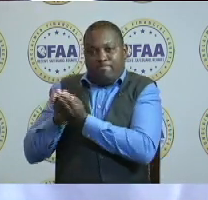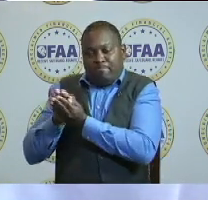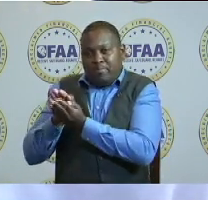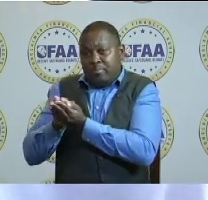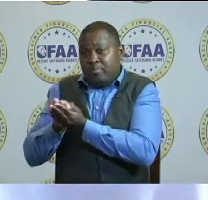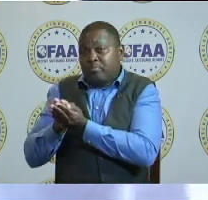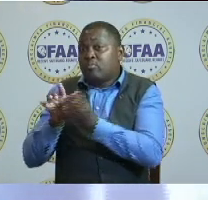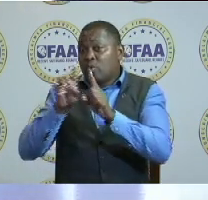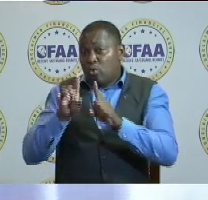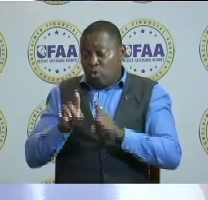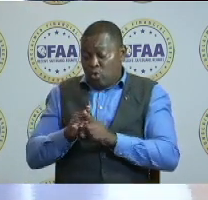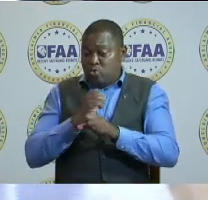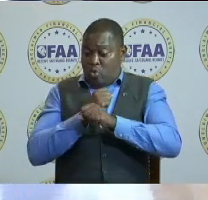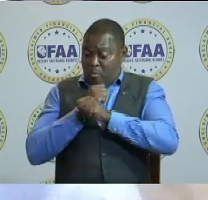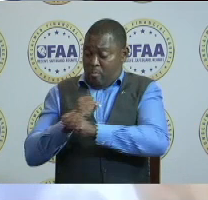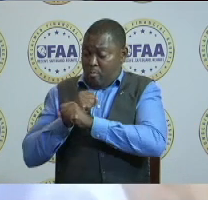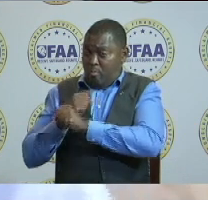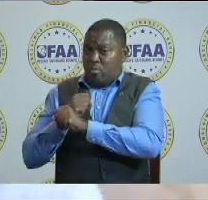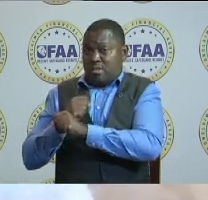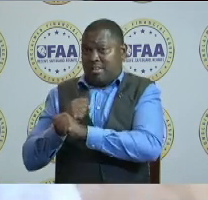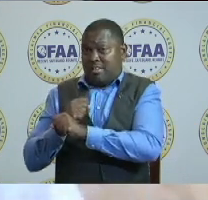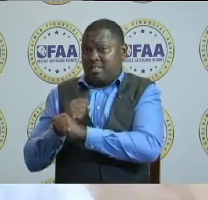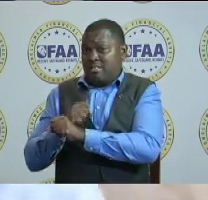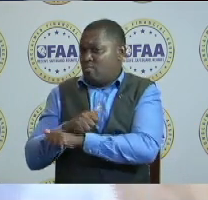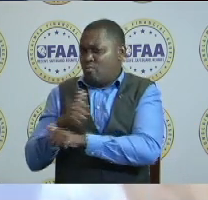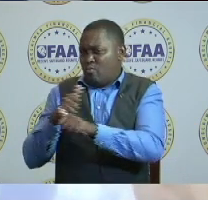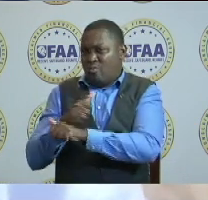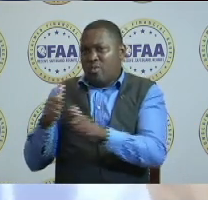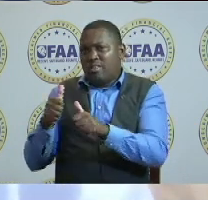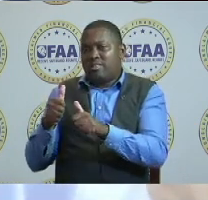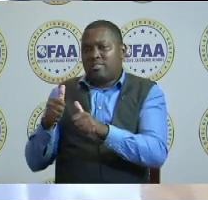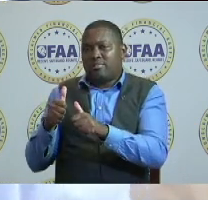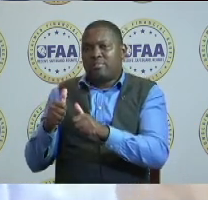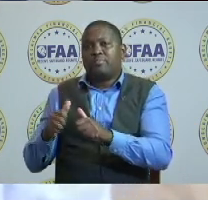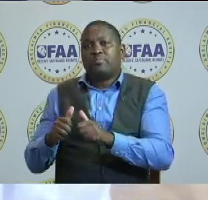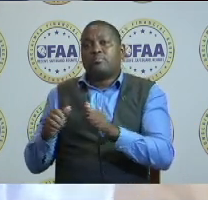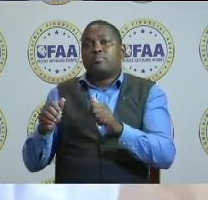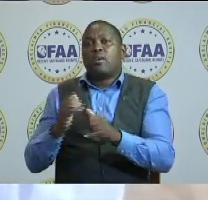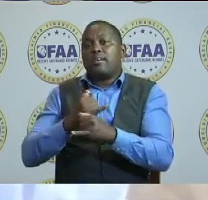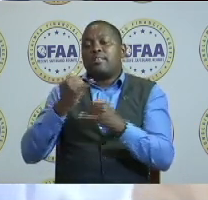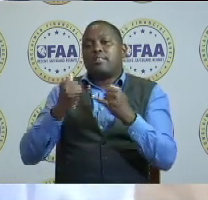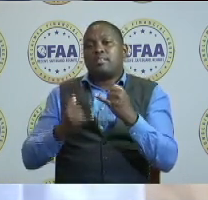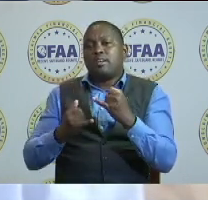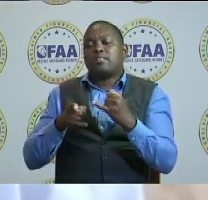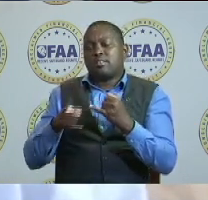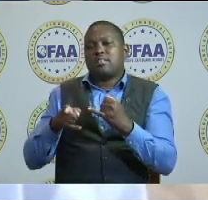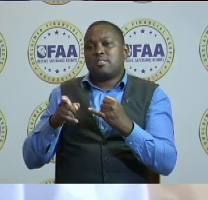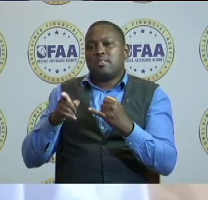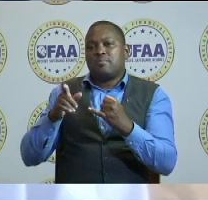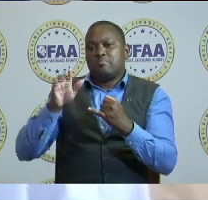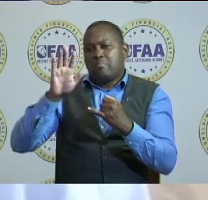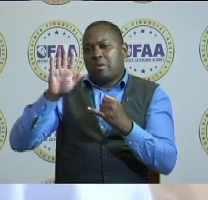And also safeguarding, keeping safe custody of the assets. And finally, and I think this is also the